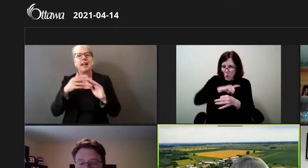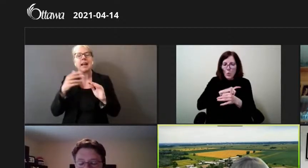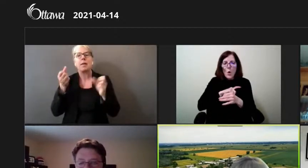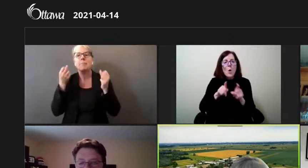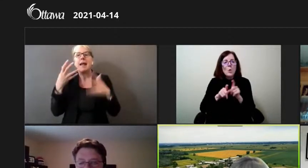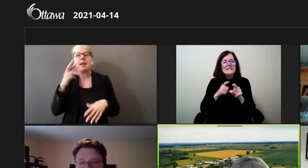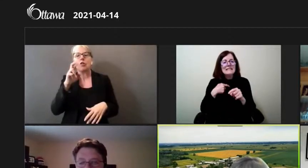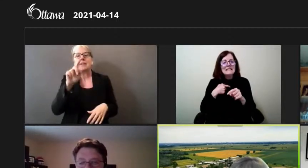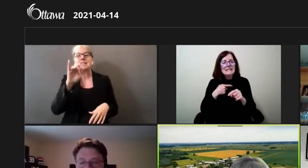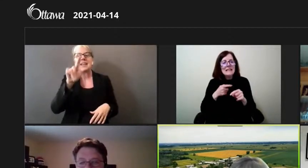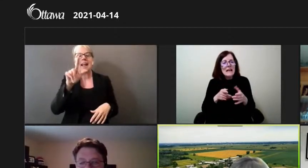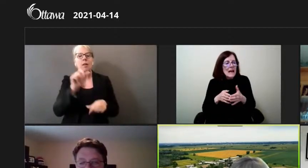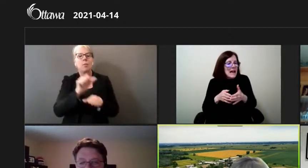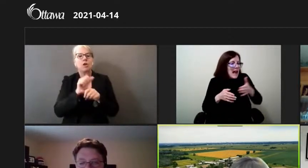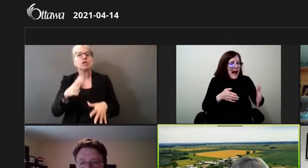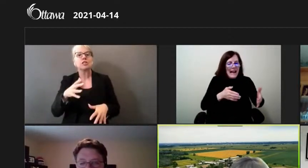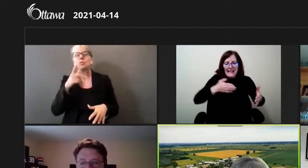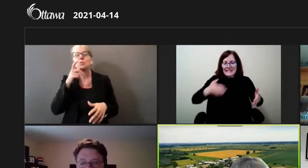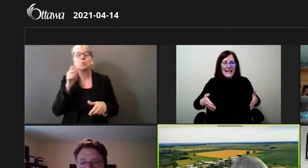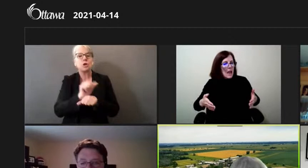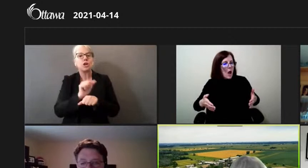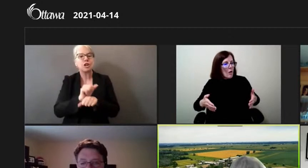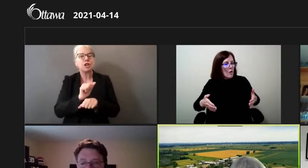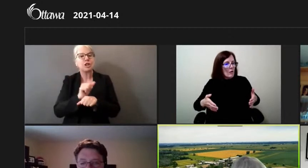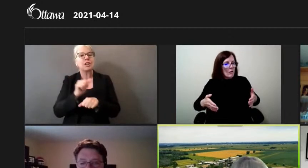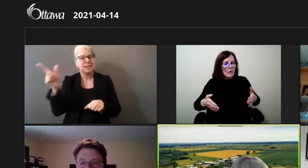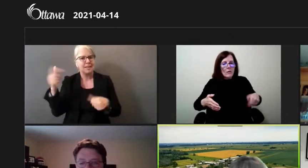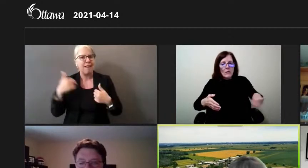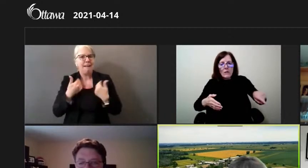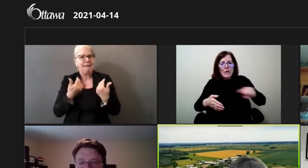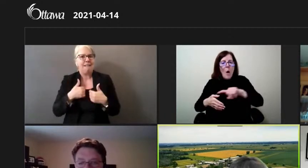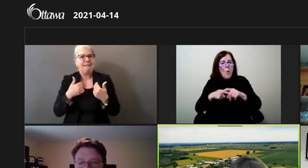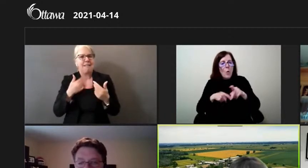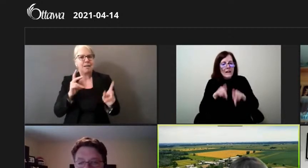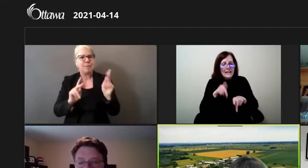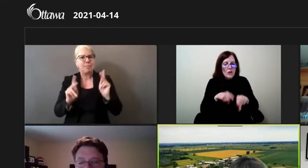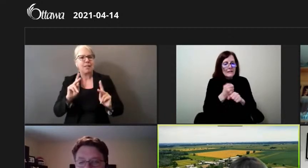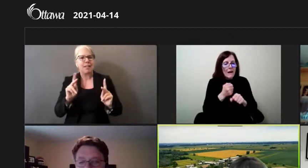stores are young people. They are, you know,